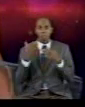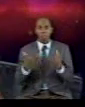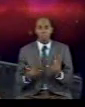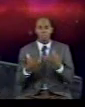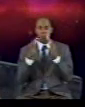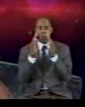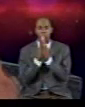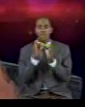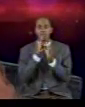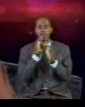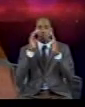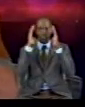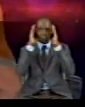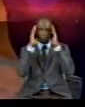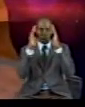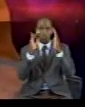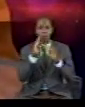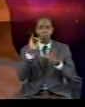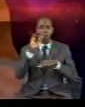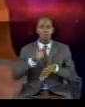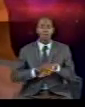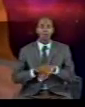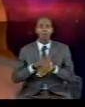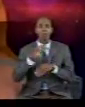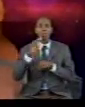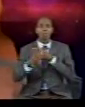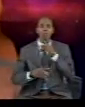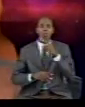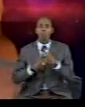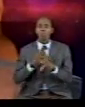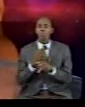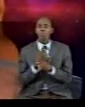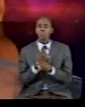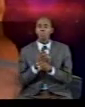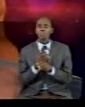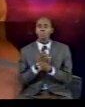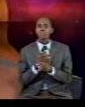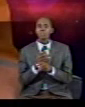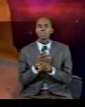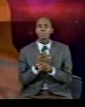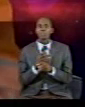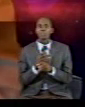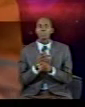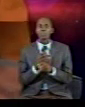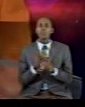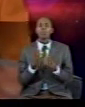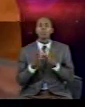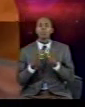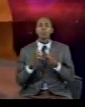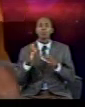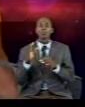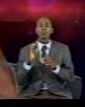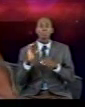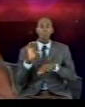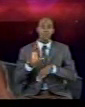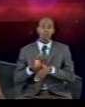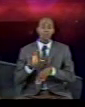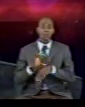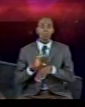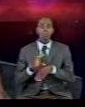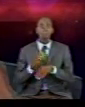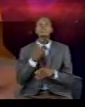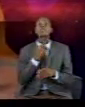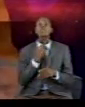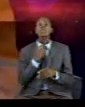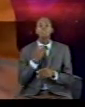focusing on global thirst and hunger for salvation among